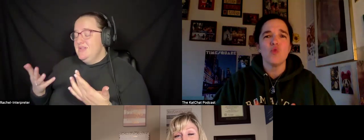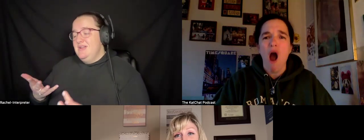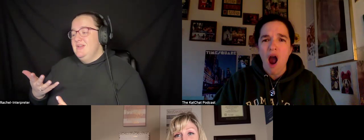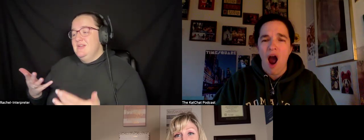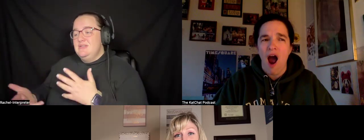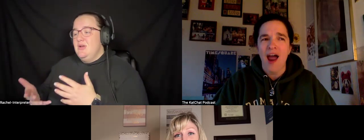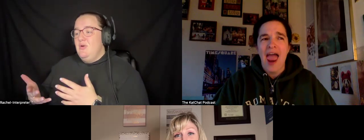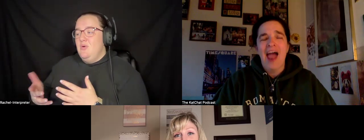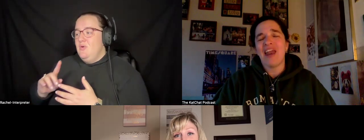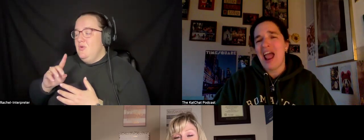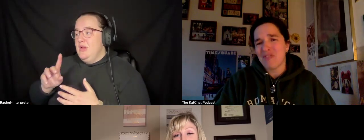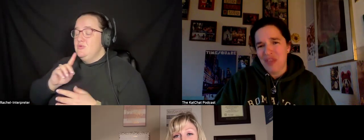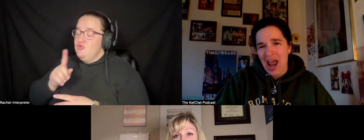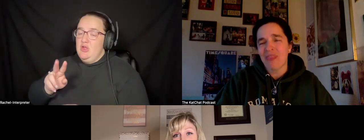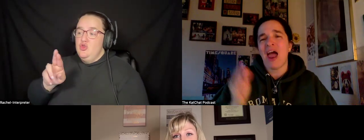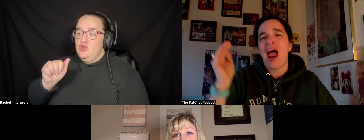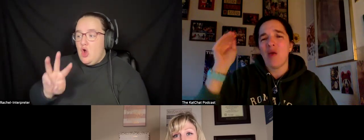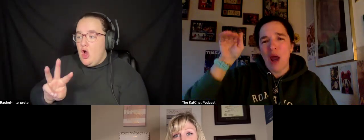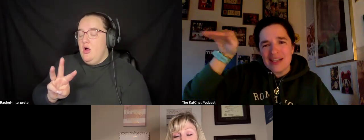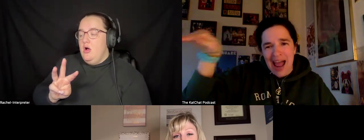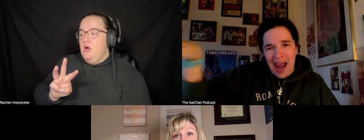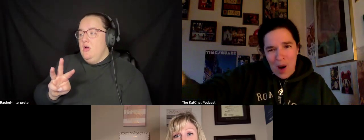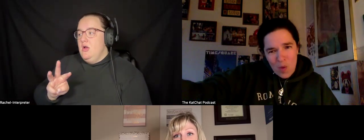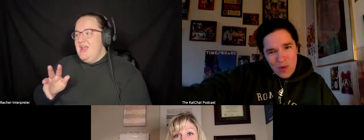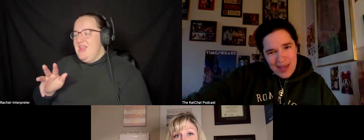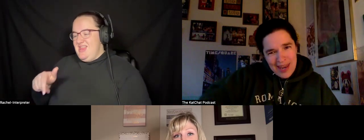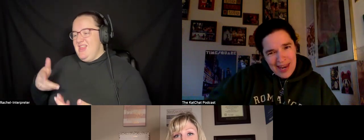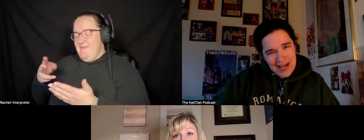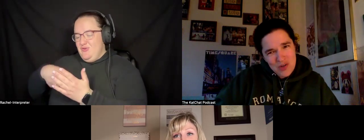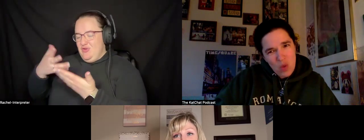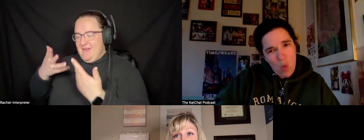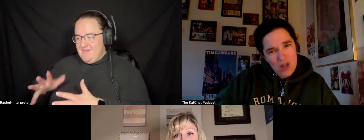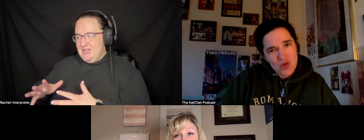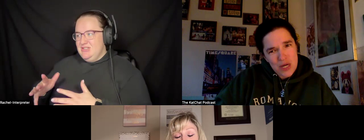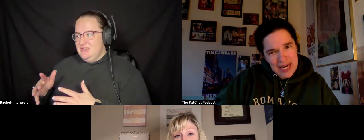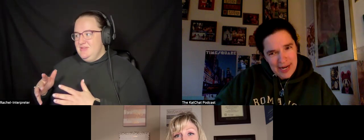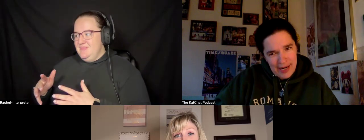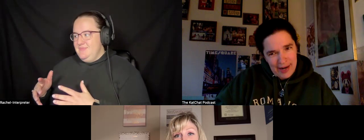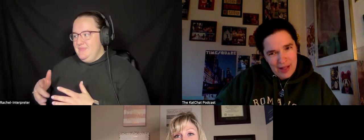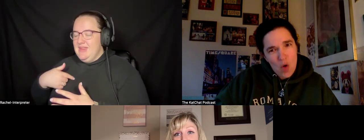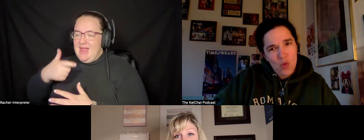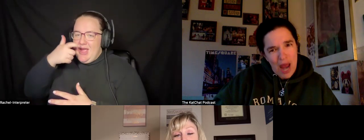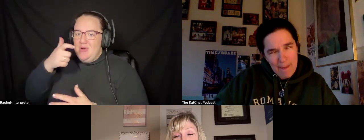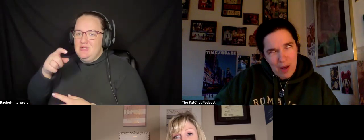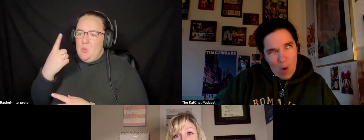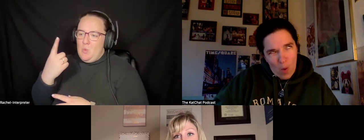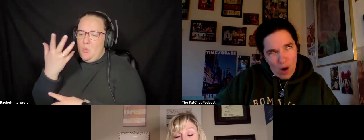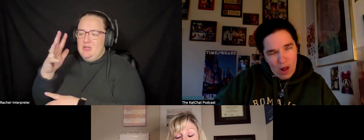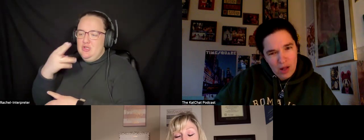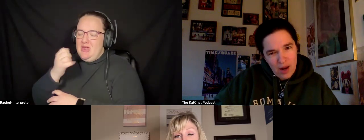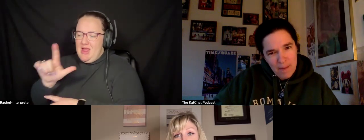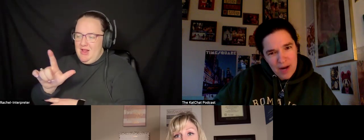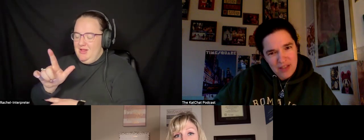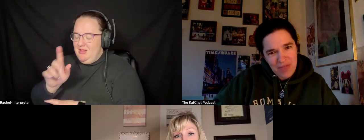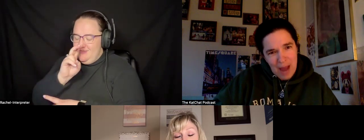really wow. And then after that, I went down into the One Tree Hill rabbit